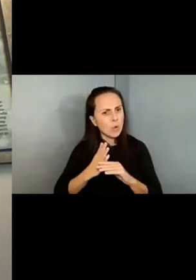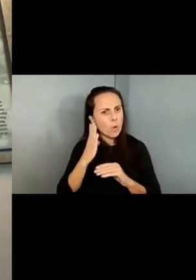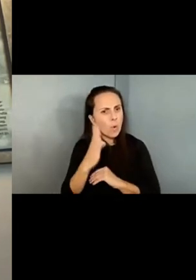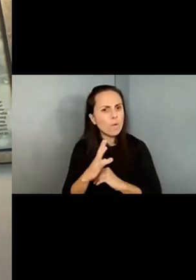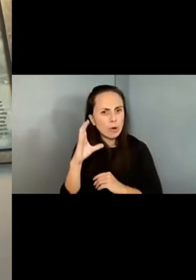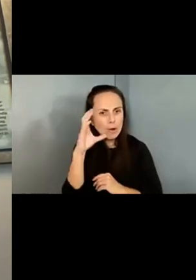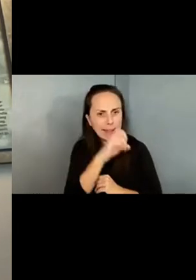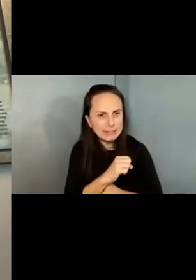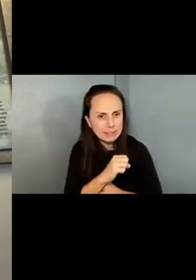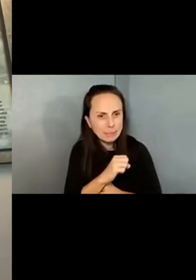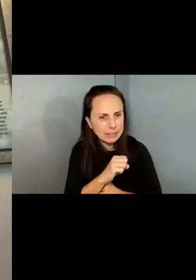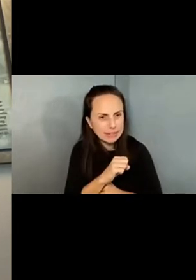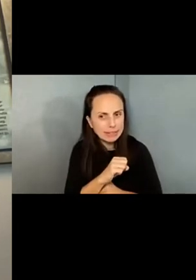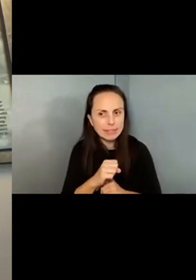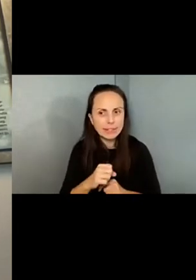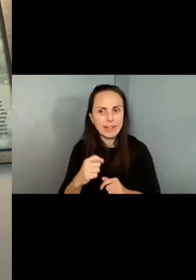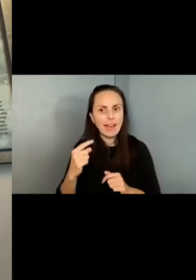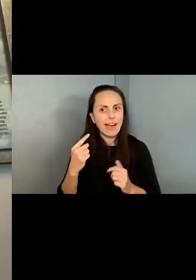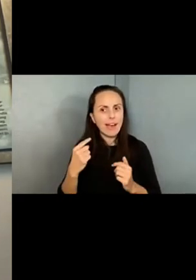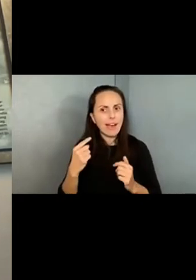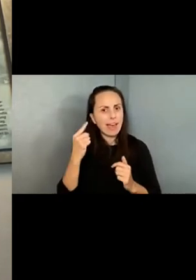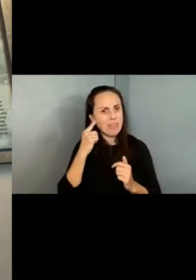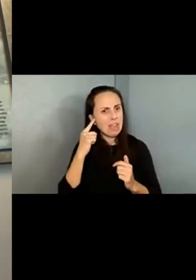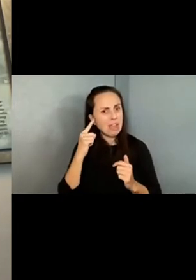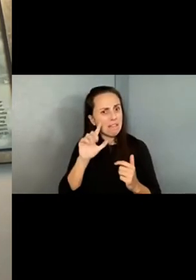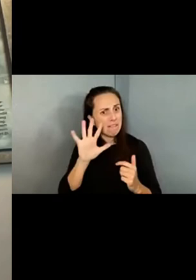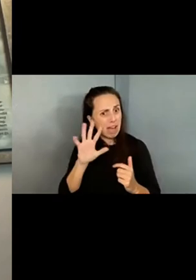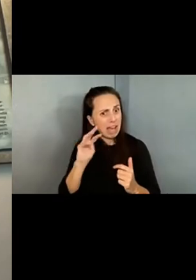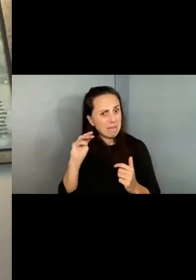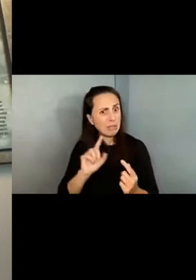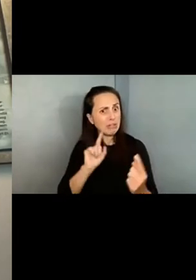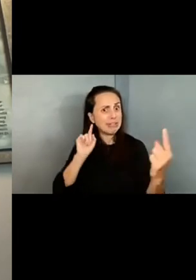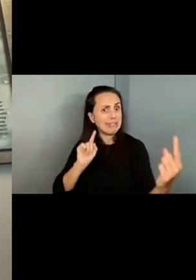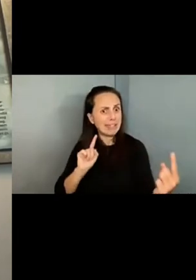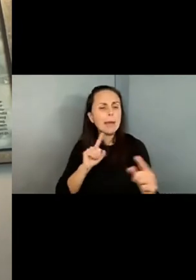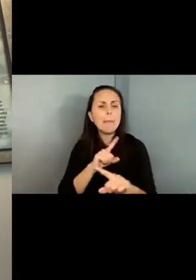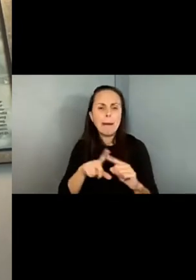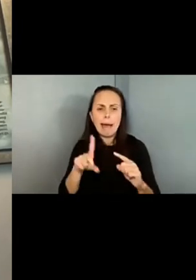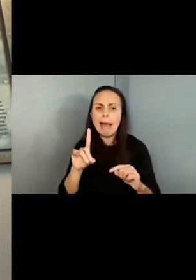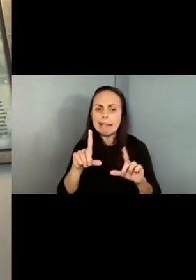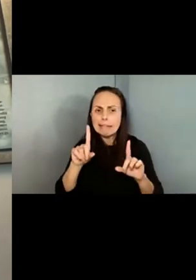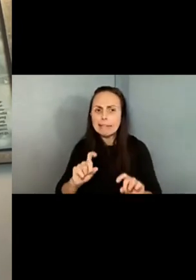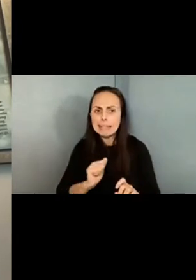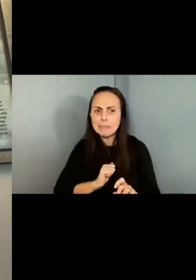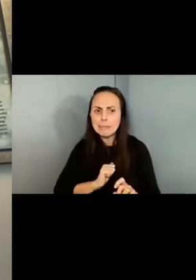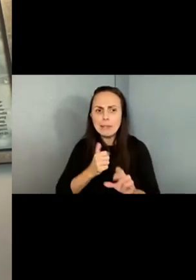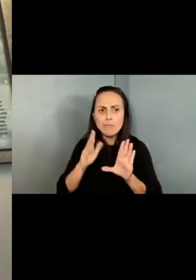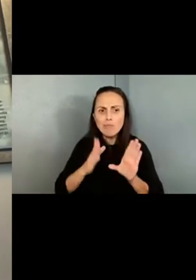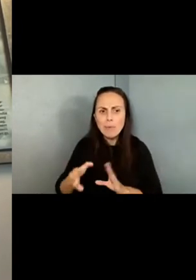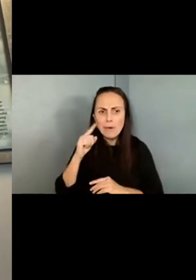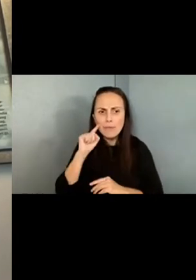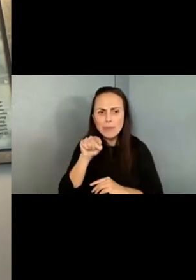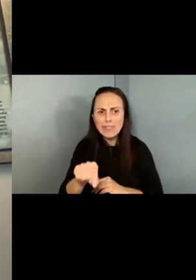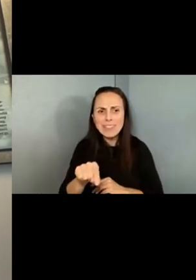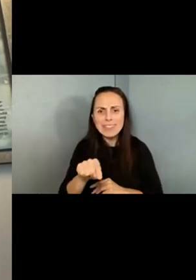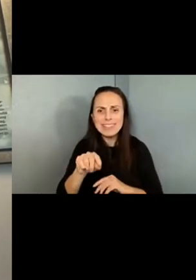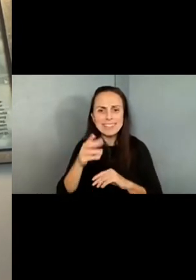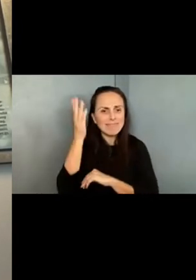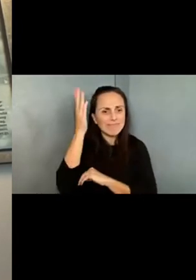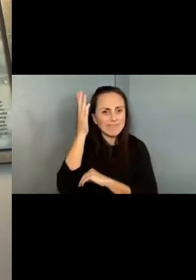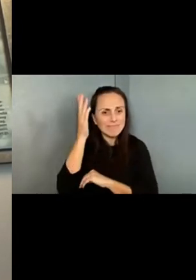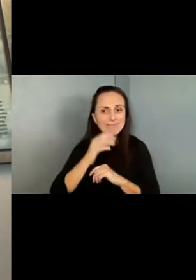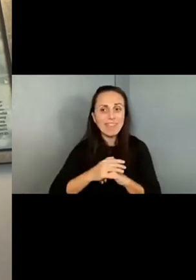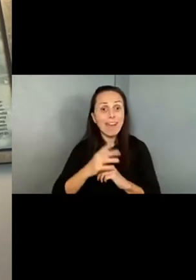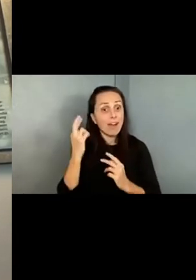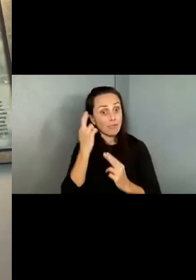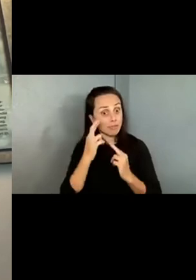this and think that it's actually 5 meters, but I did a little test in preparation for this meeting today, and I